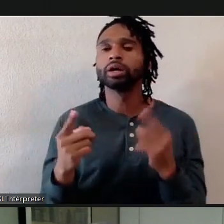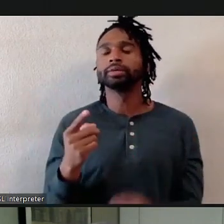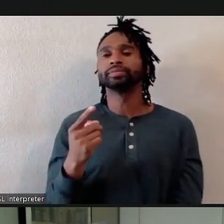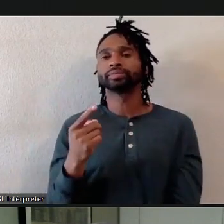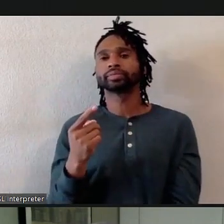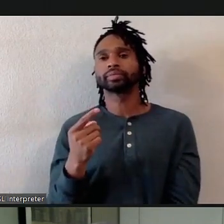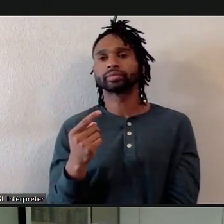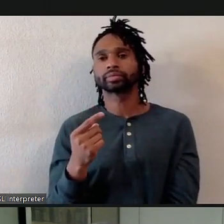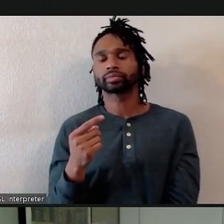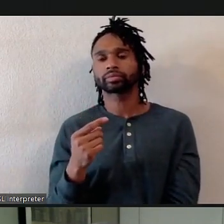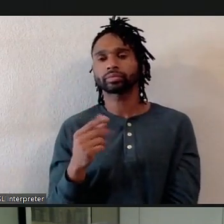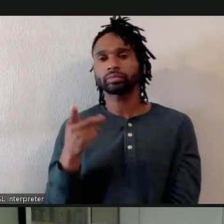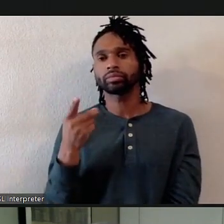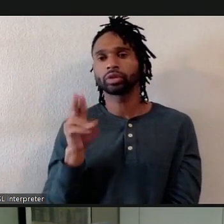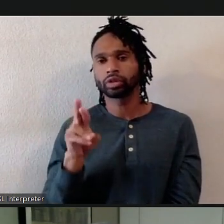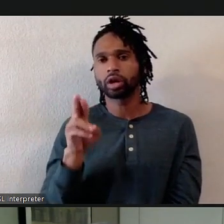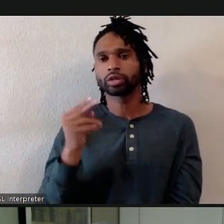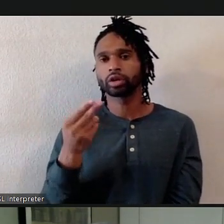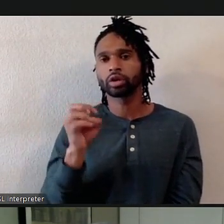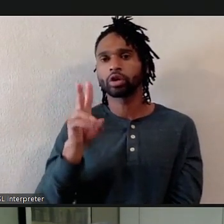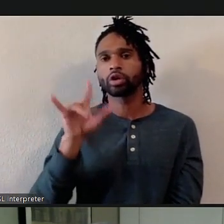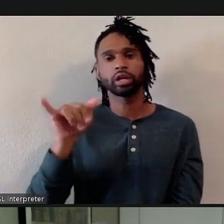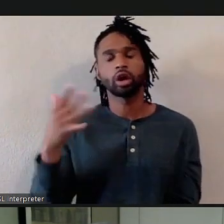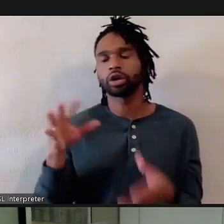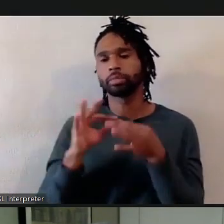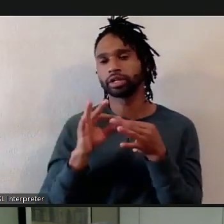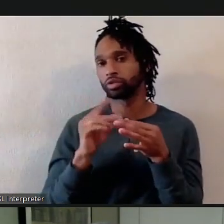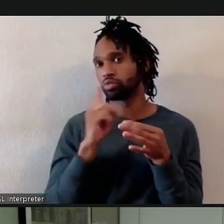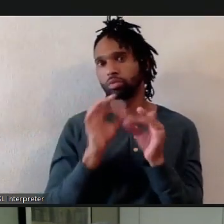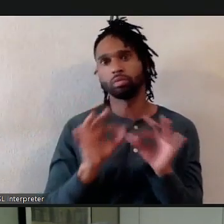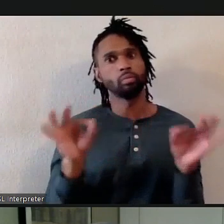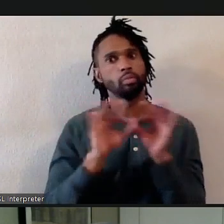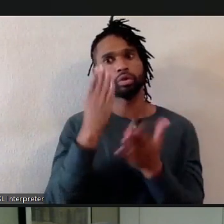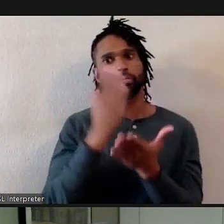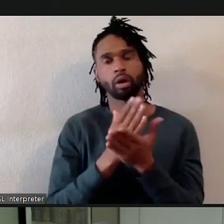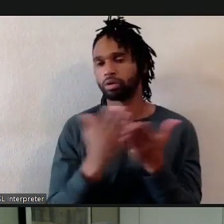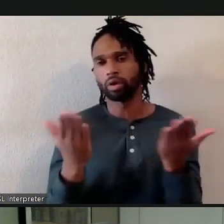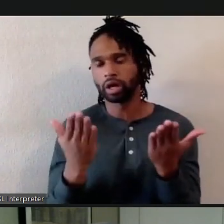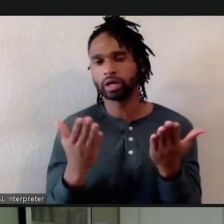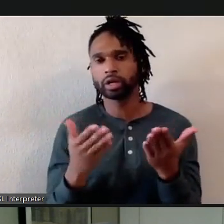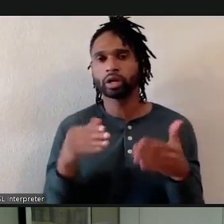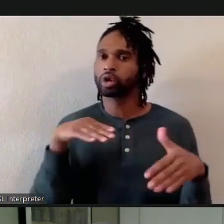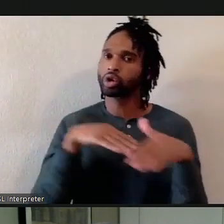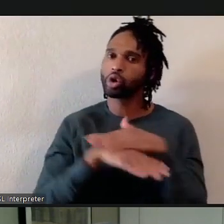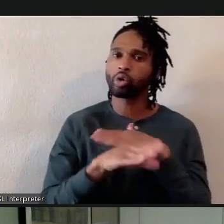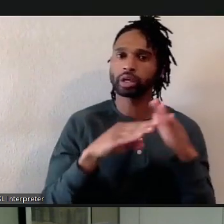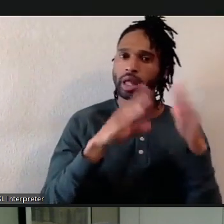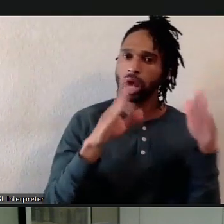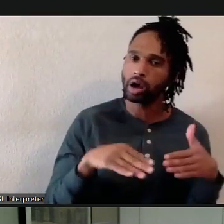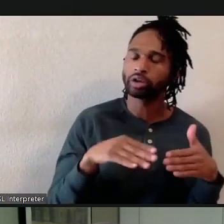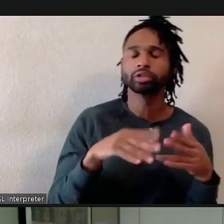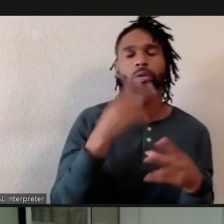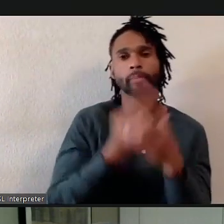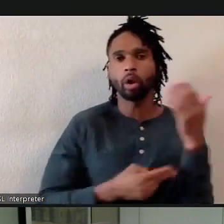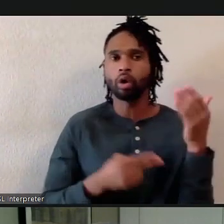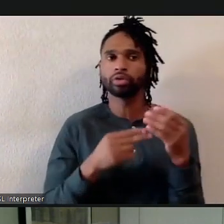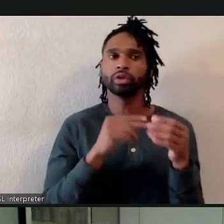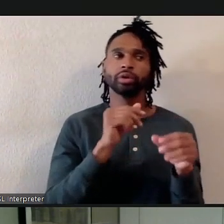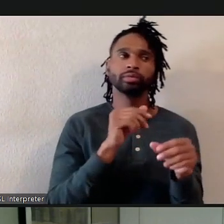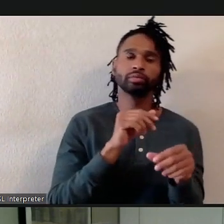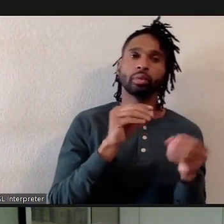Dr. Herlihy already mentioned one key factor, going indoors, both in terms of more